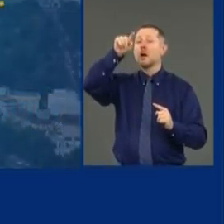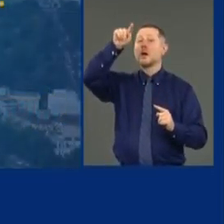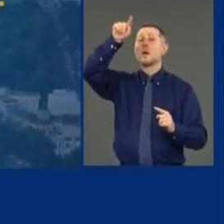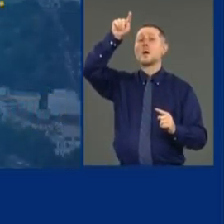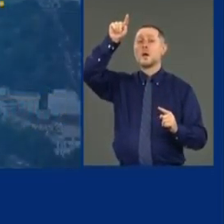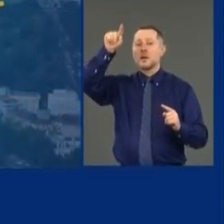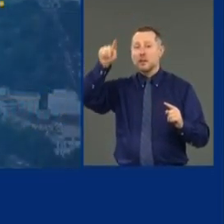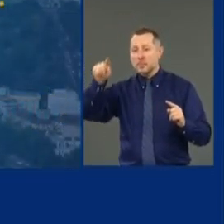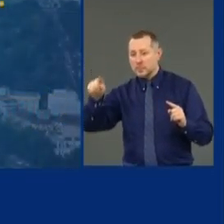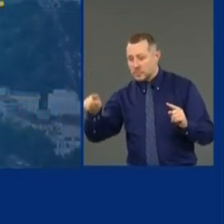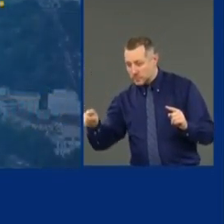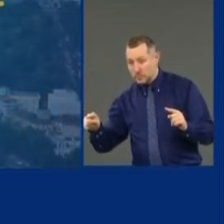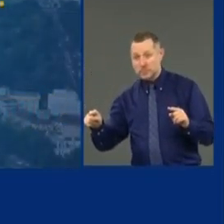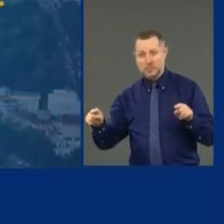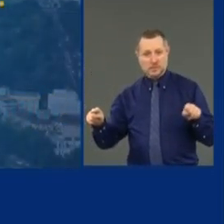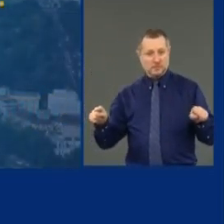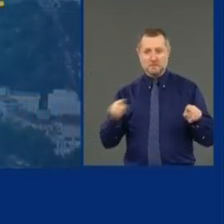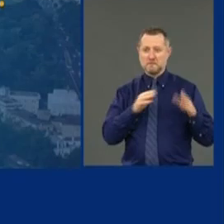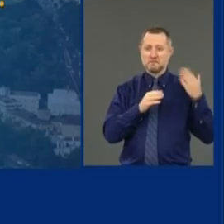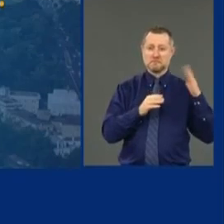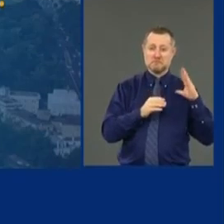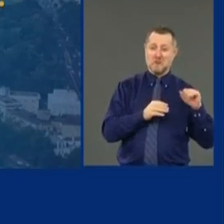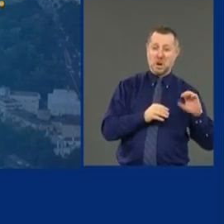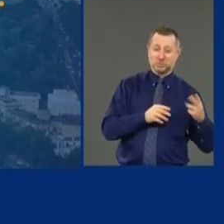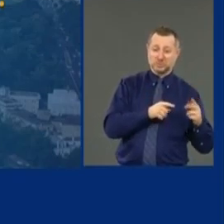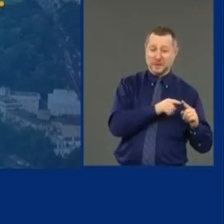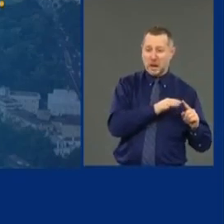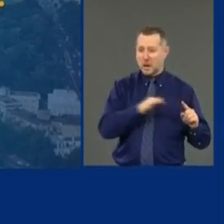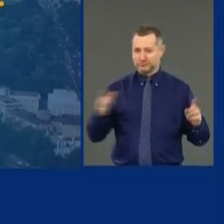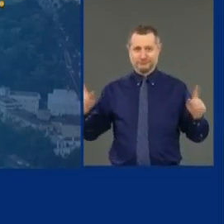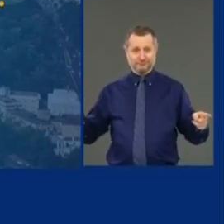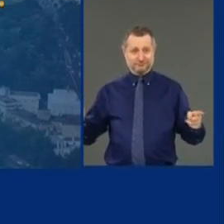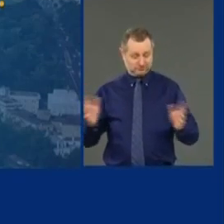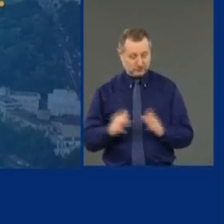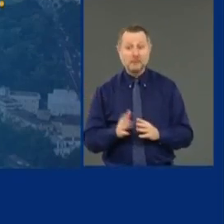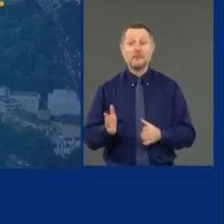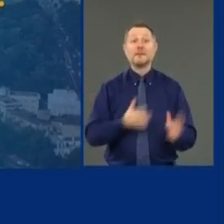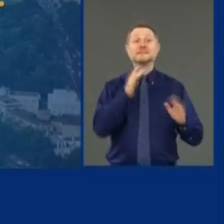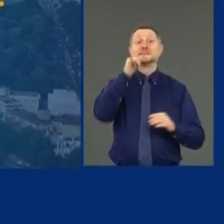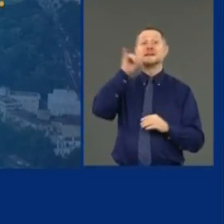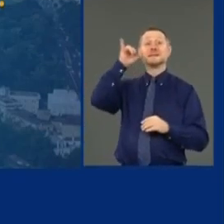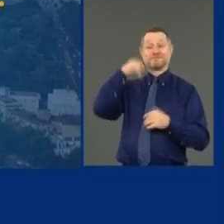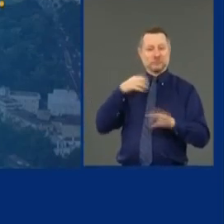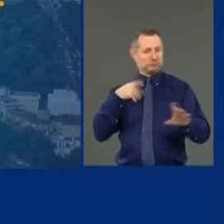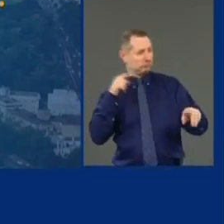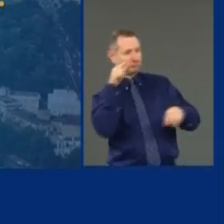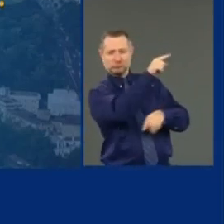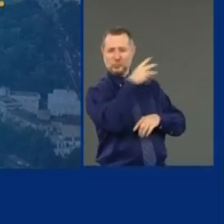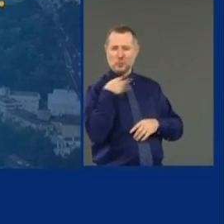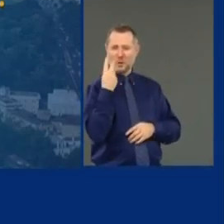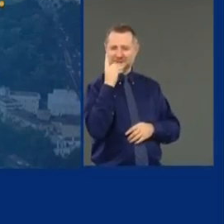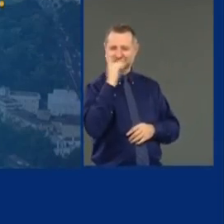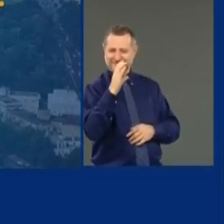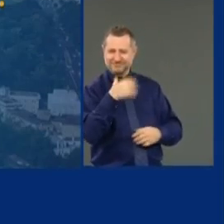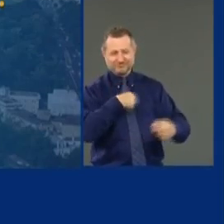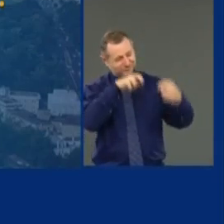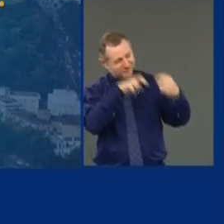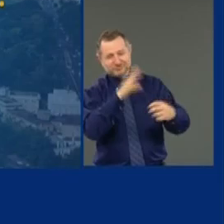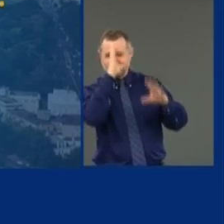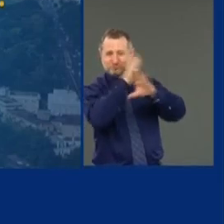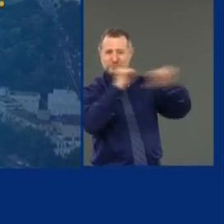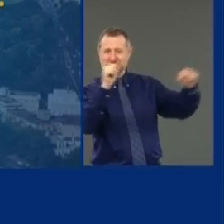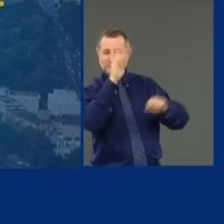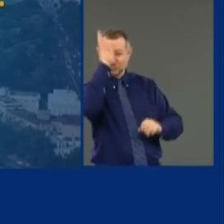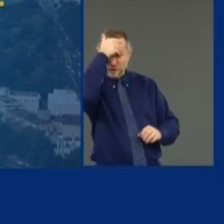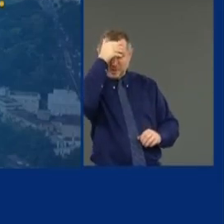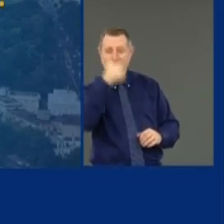good news. Yesterday I was in Washington, D.C., spoke to a lot of people. I met with the president, spoke to congressional members, spoke to